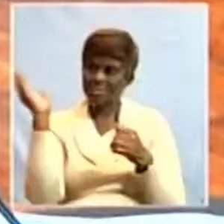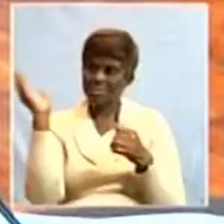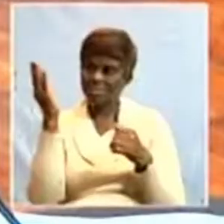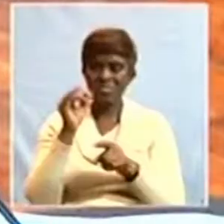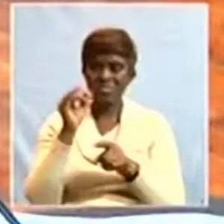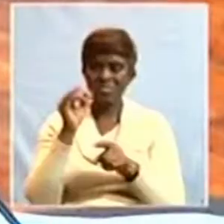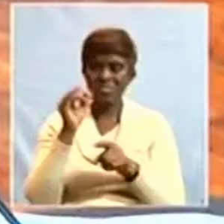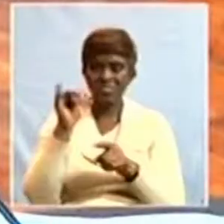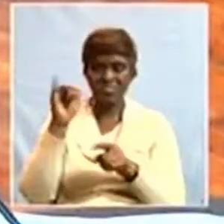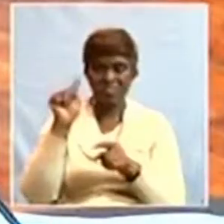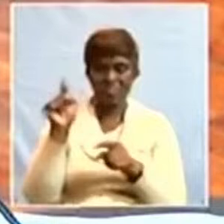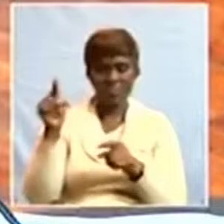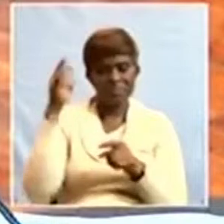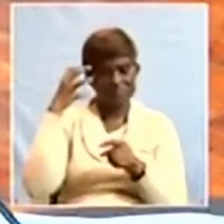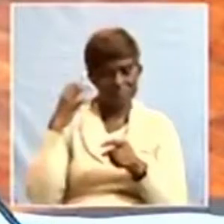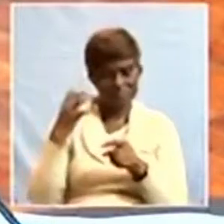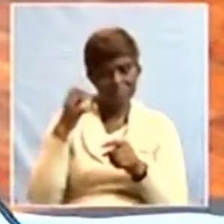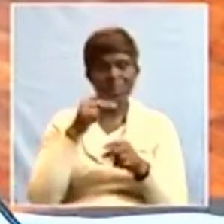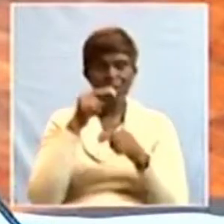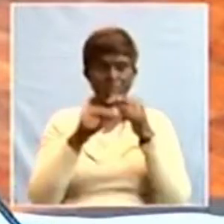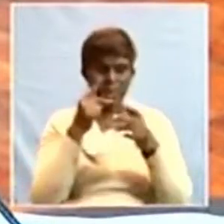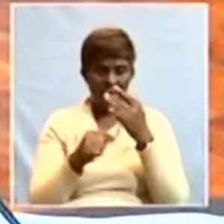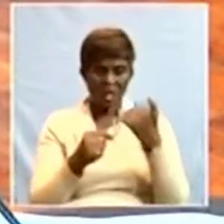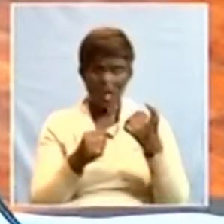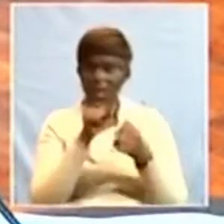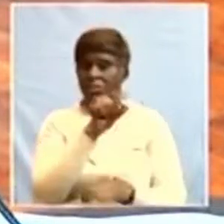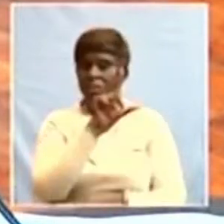from the IT officers. Does it mean that the